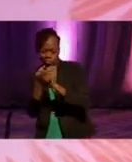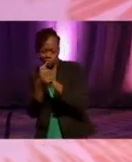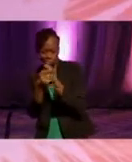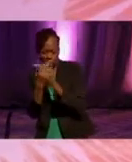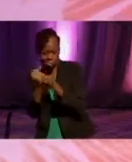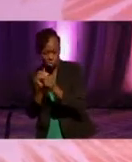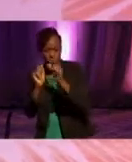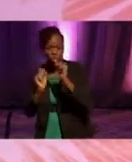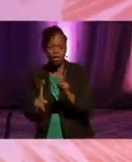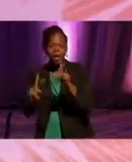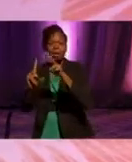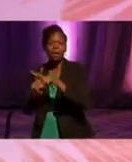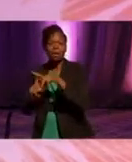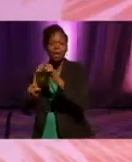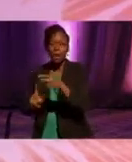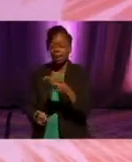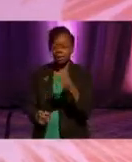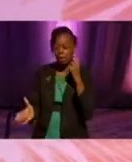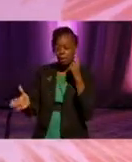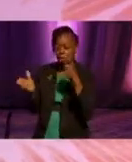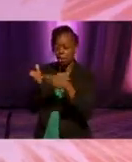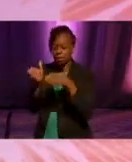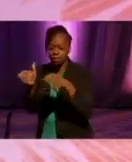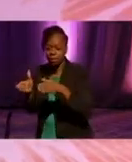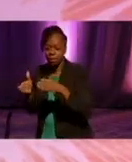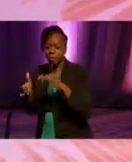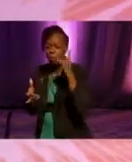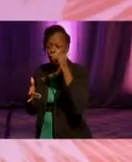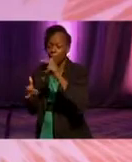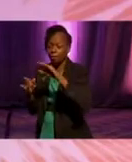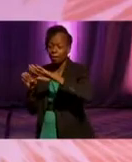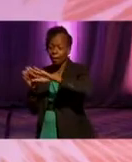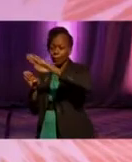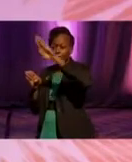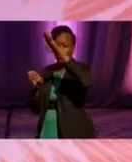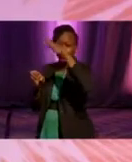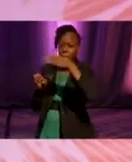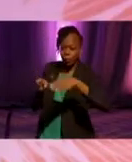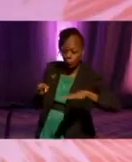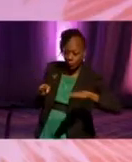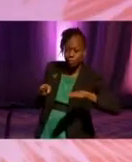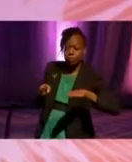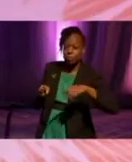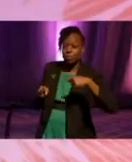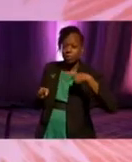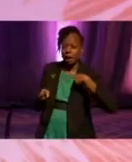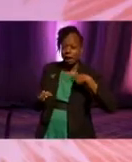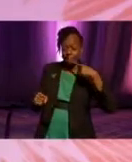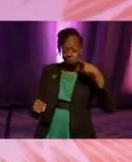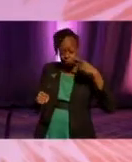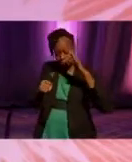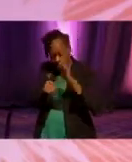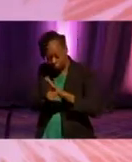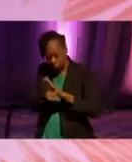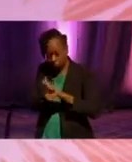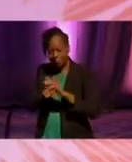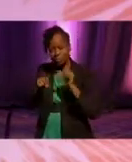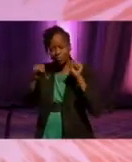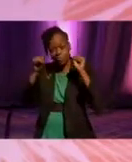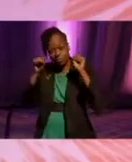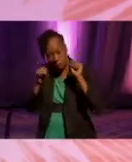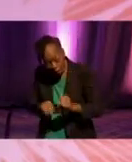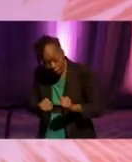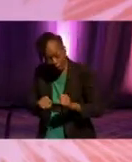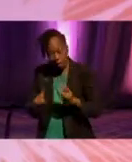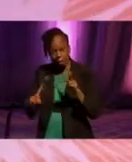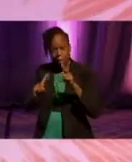can watch what it does to the curve. I firmly believe that that is applicable to just any